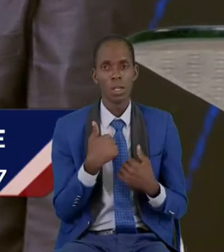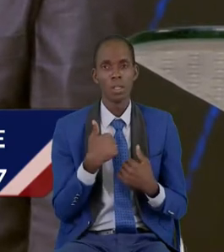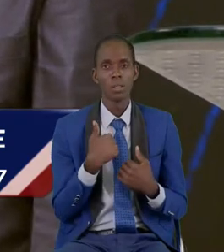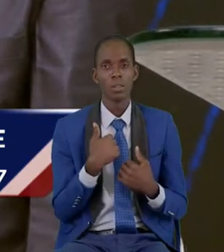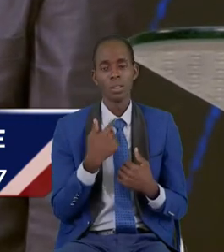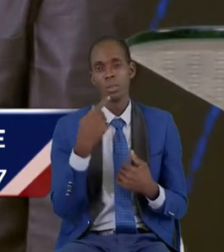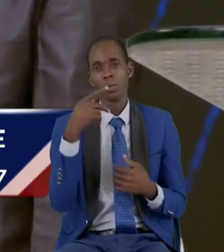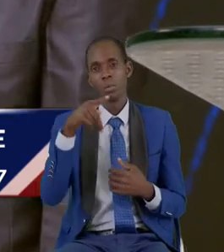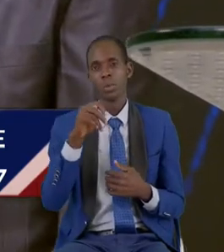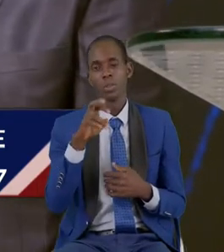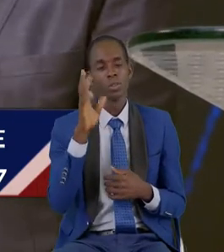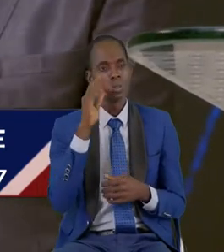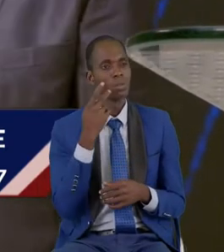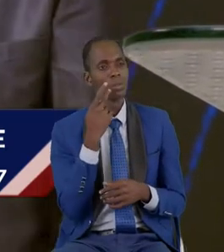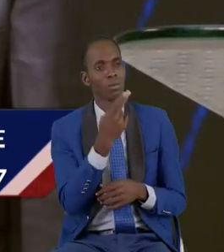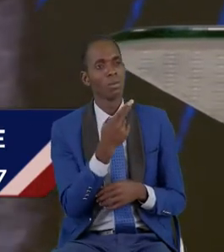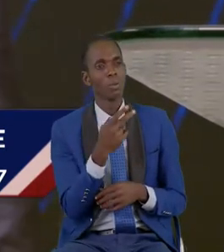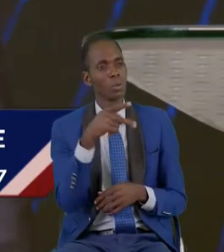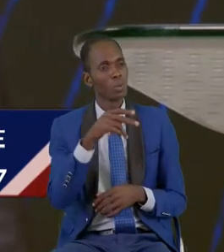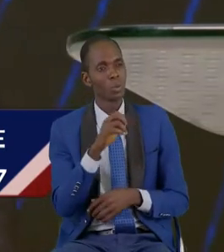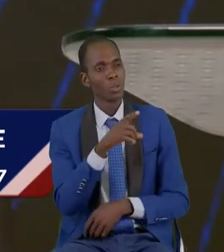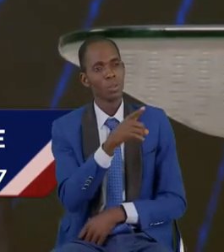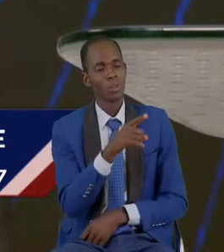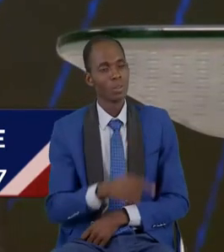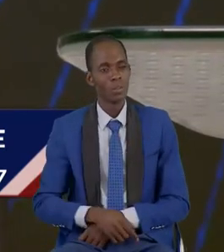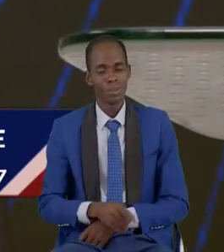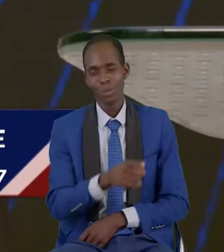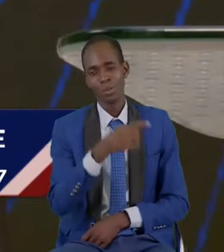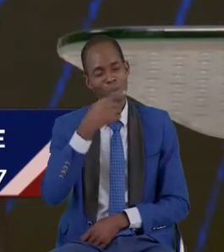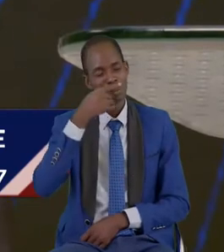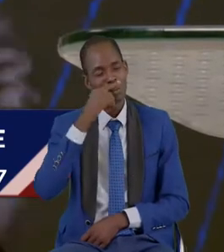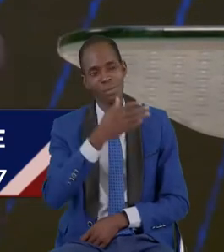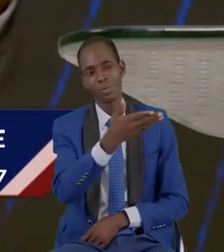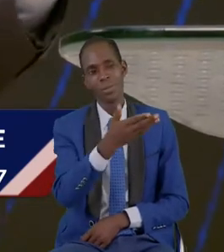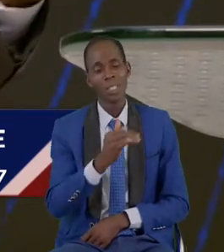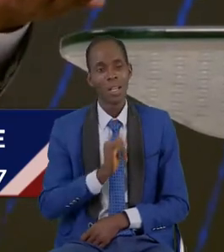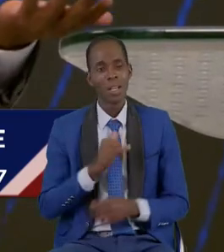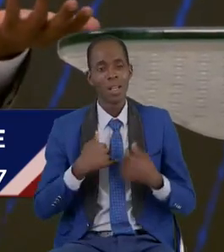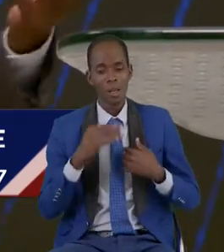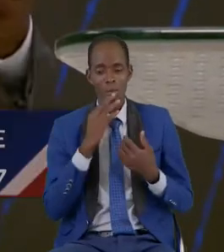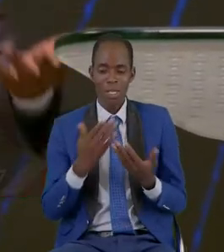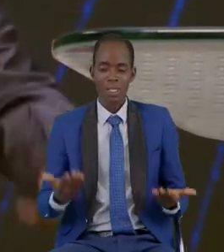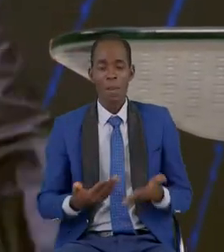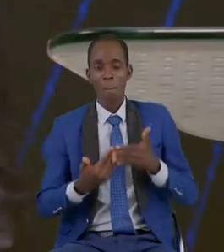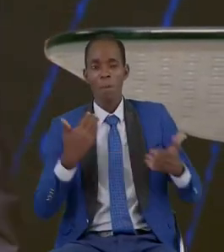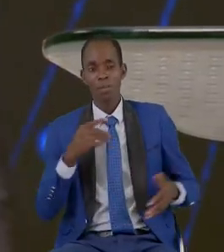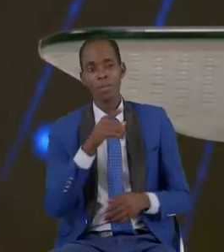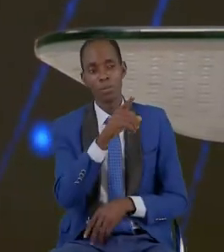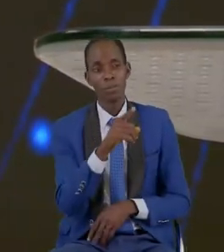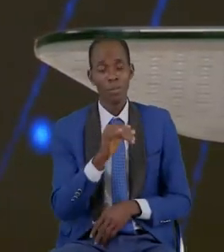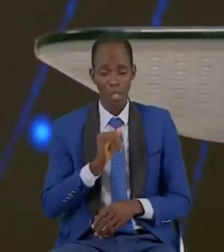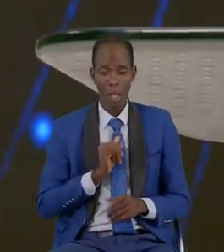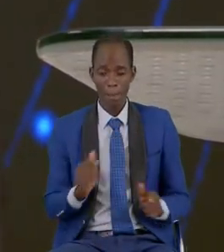said, Paul, I've been there before you came. I knew Christ in the